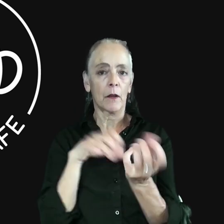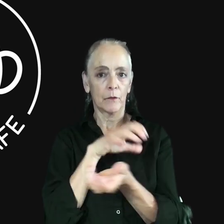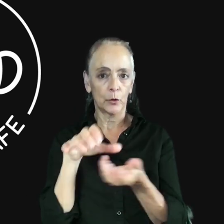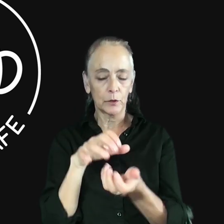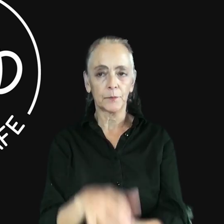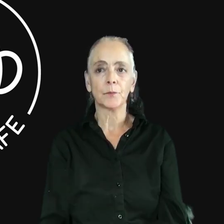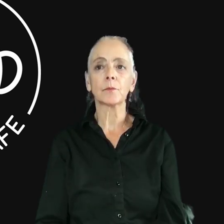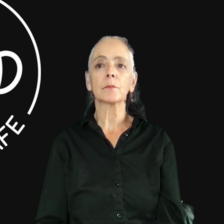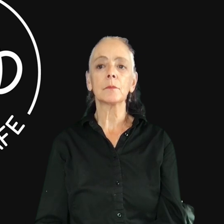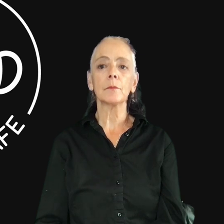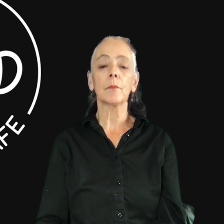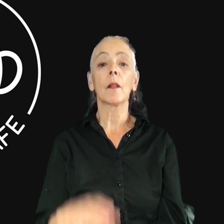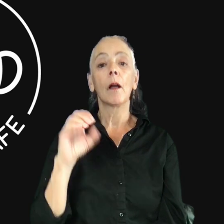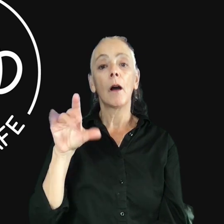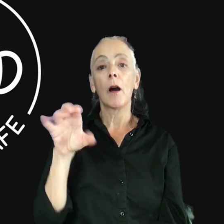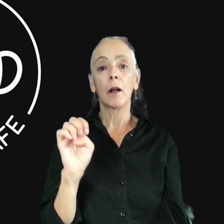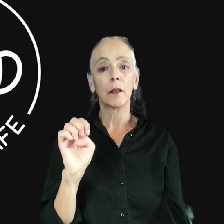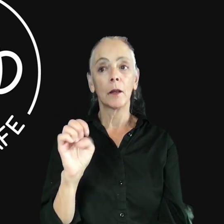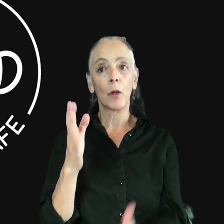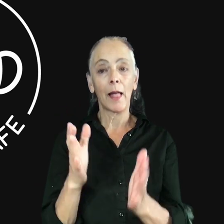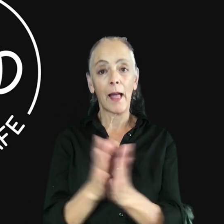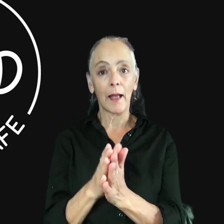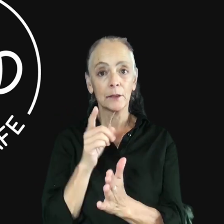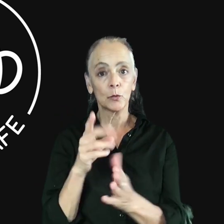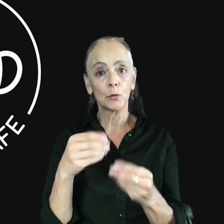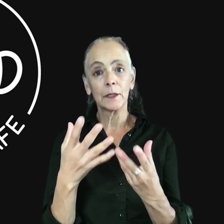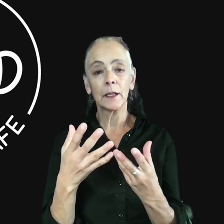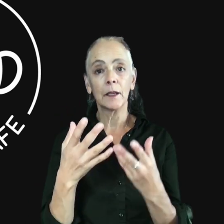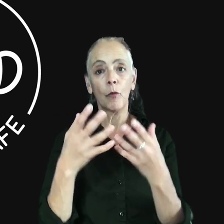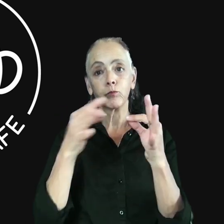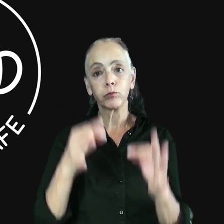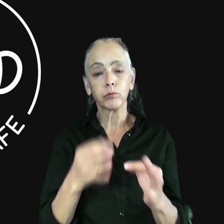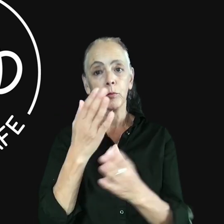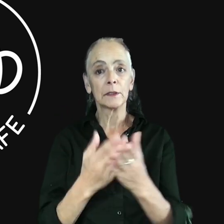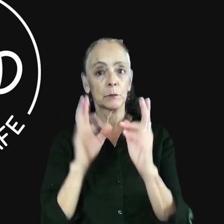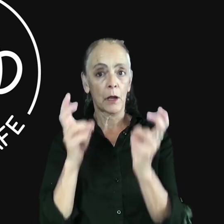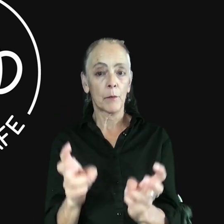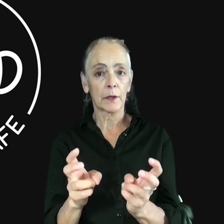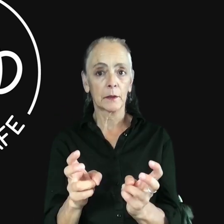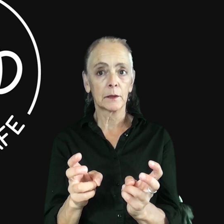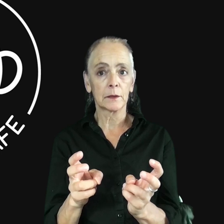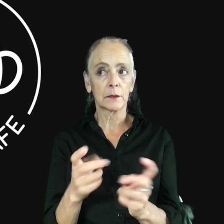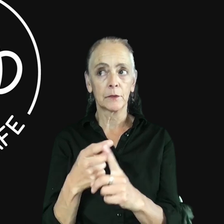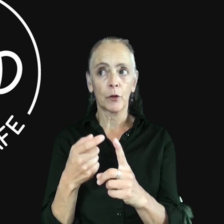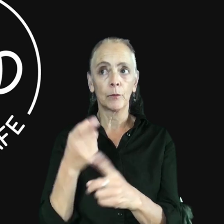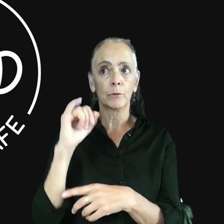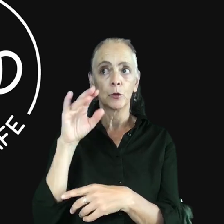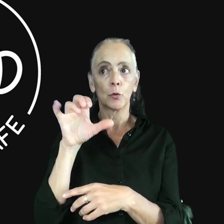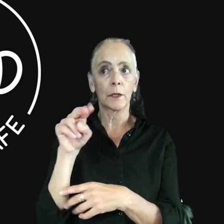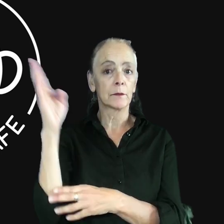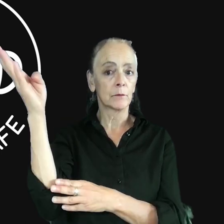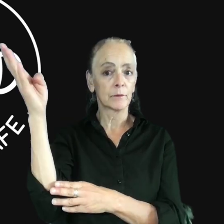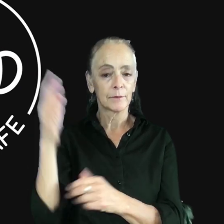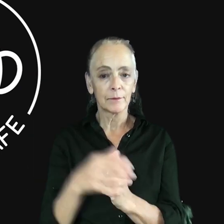so ollie i'm gonna have you give us a little bit of a rundown of some of the topics that julian was discussing in